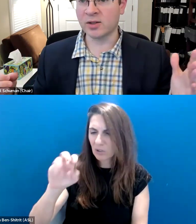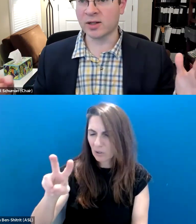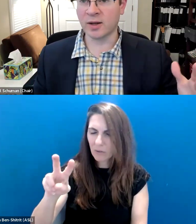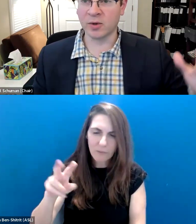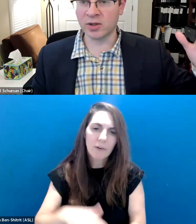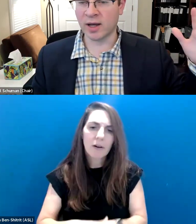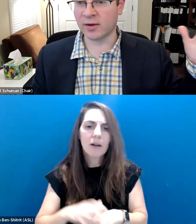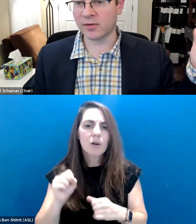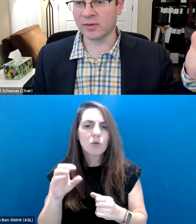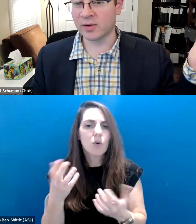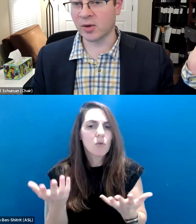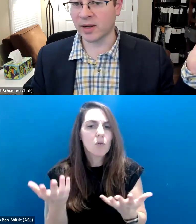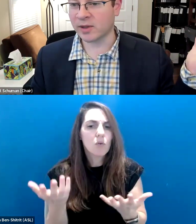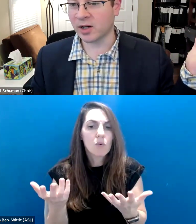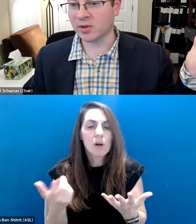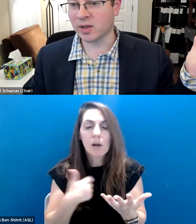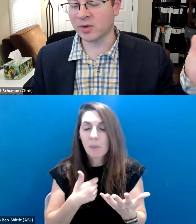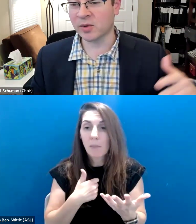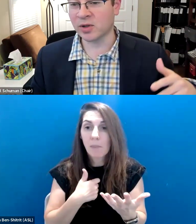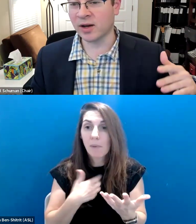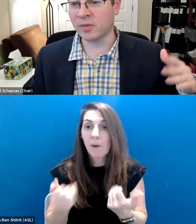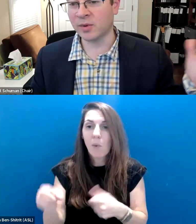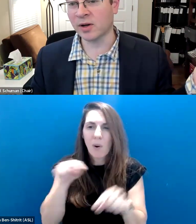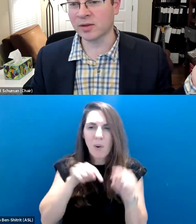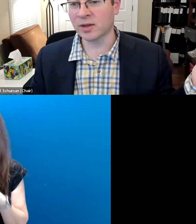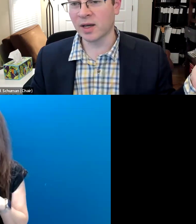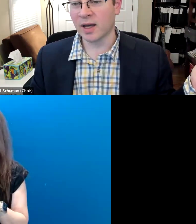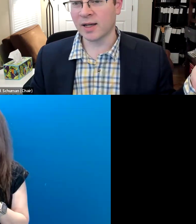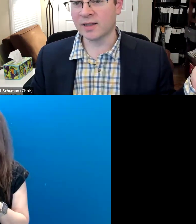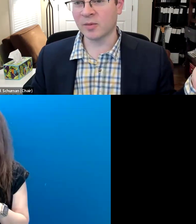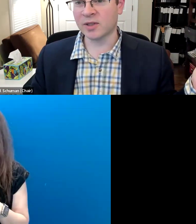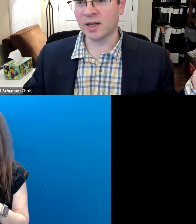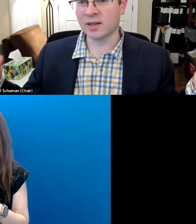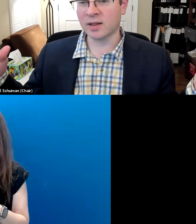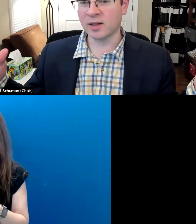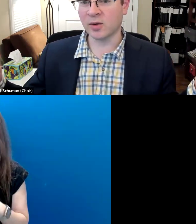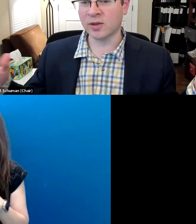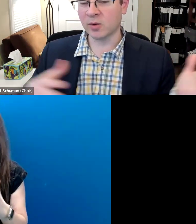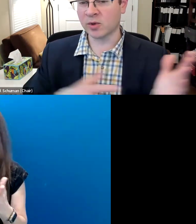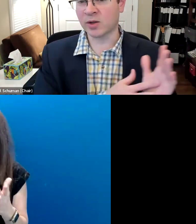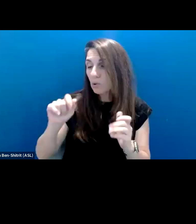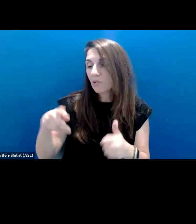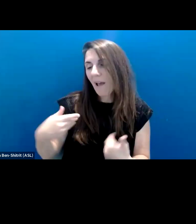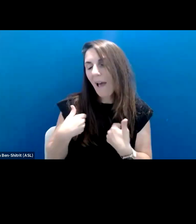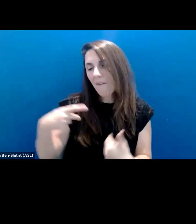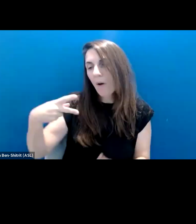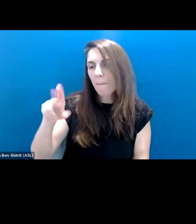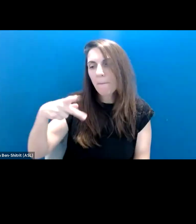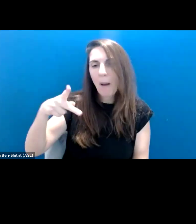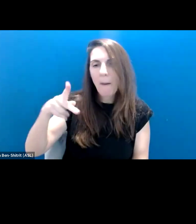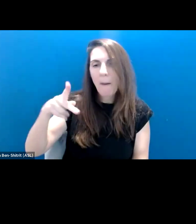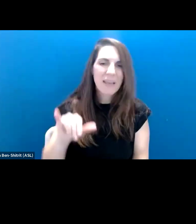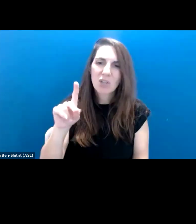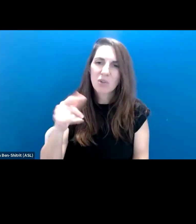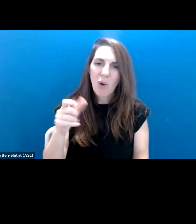I suggest that we should have, to go back to my terrible example, that we should have puppy dogs, and someone says, and someone responds to it, yeah, puppy dogs, but